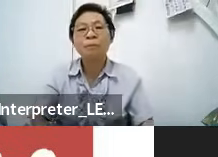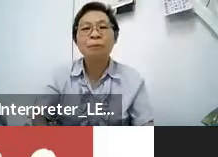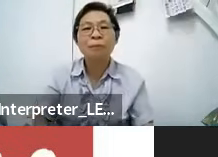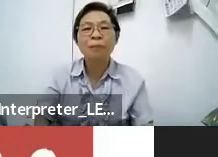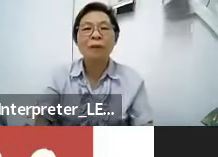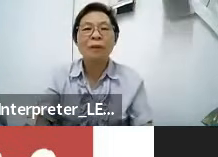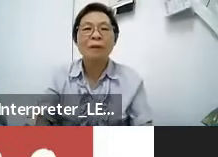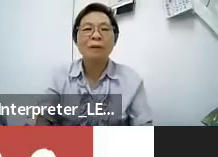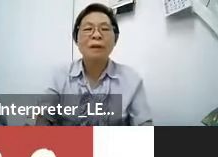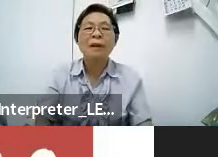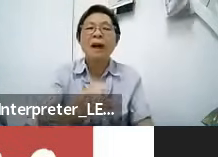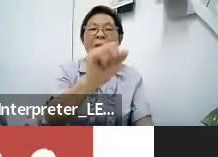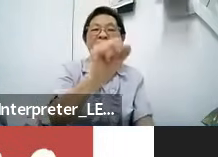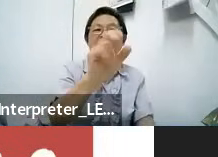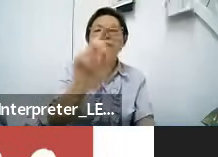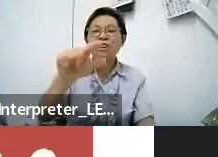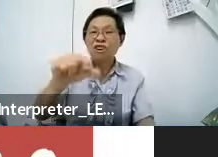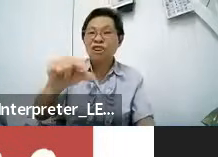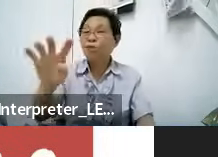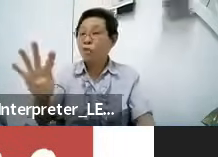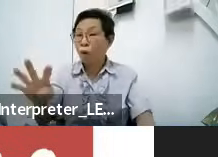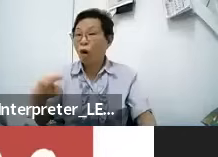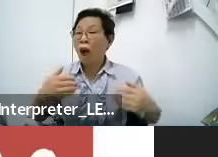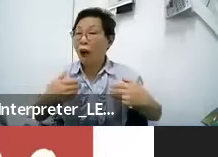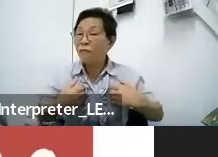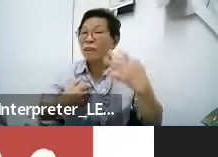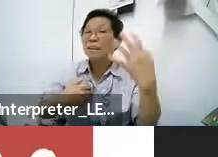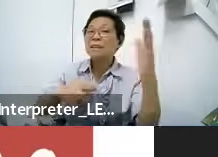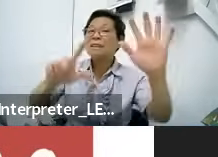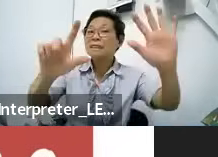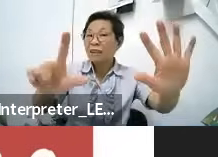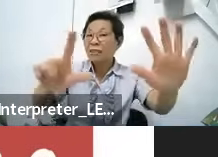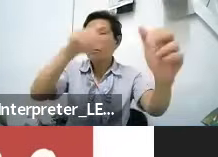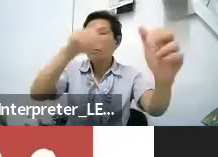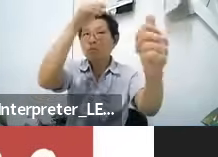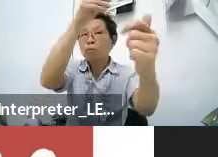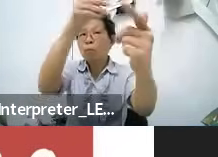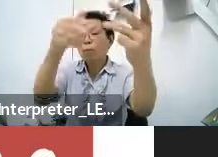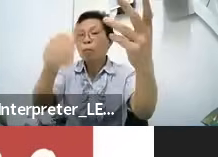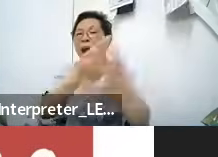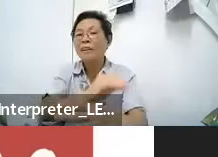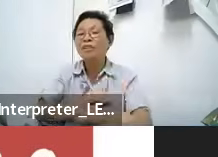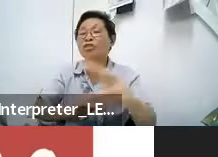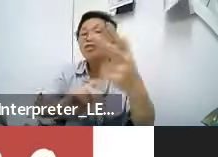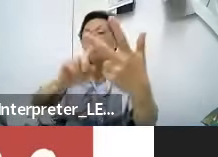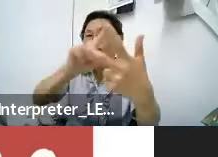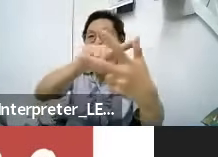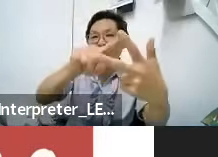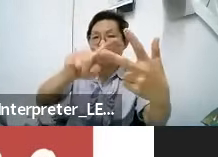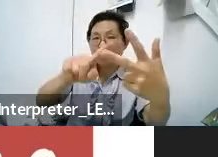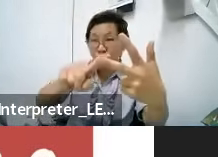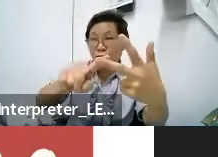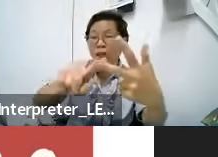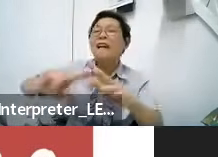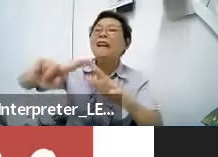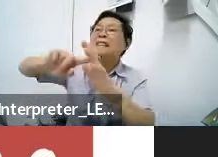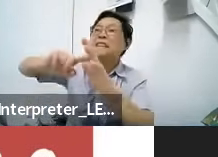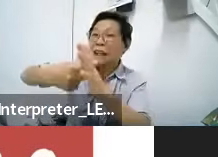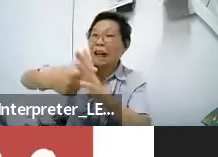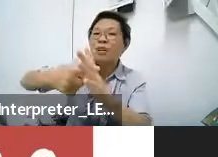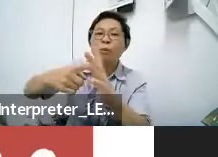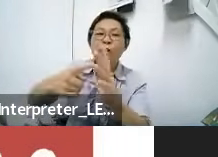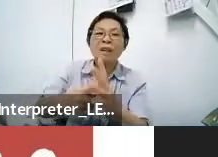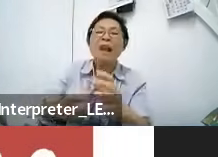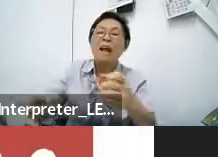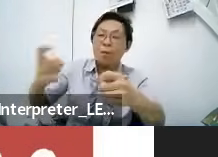So under SDG 4, there are 7 targets and 3 means of implementation. The means of implementation are related to